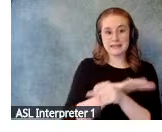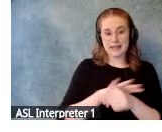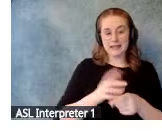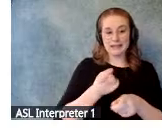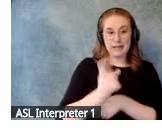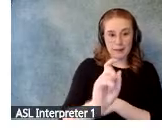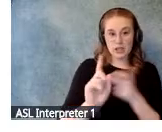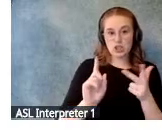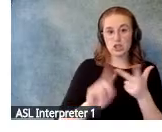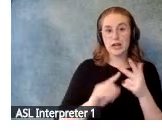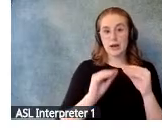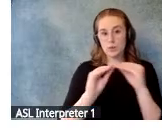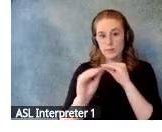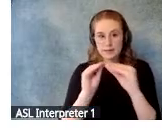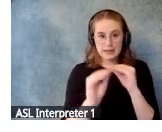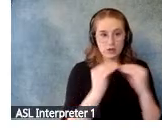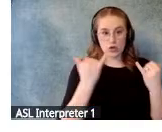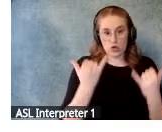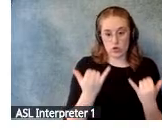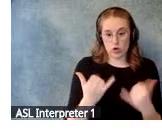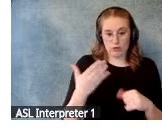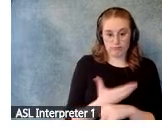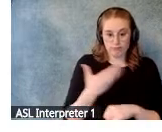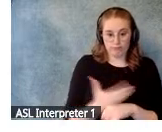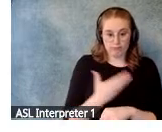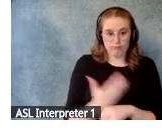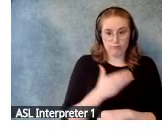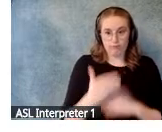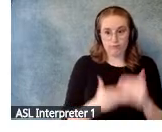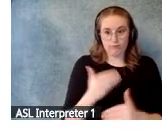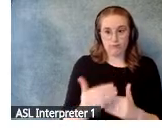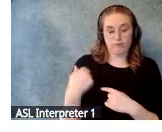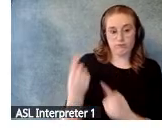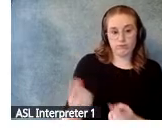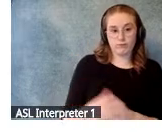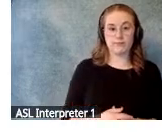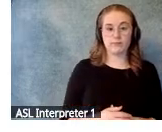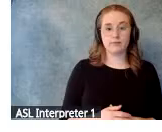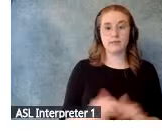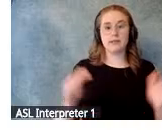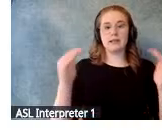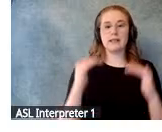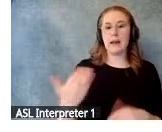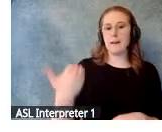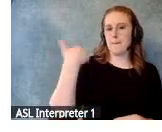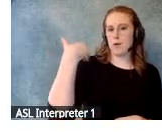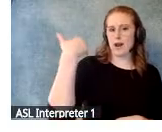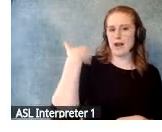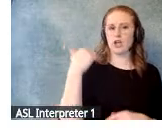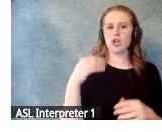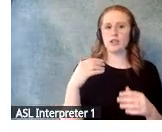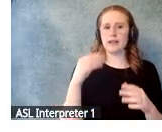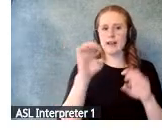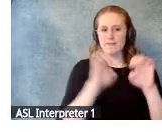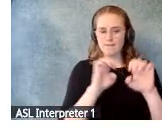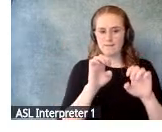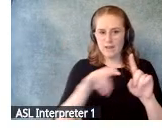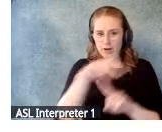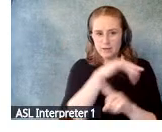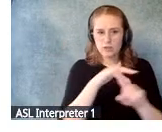and remediation measures that are currently underway. It will then summarize the prior environmental reports and